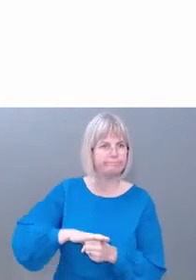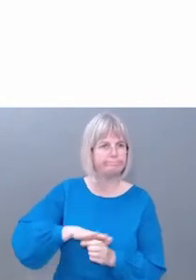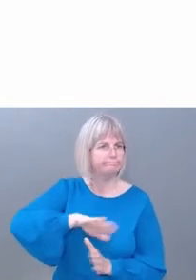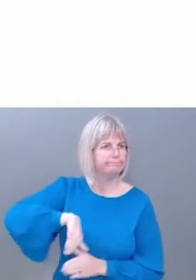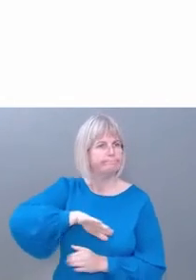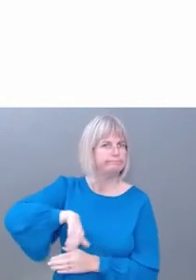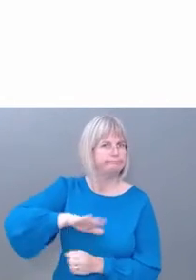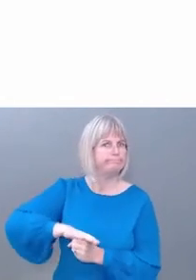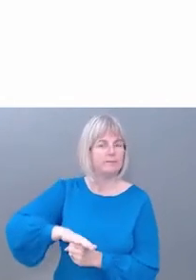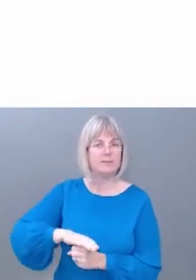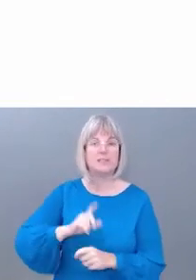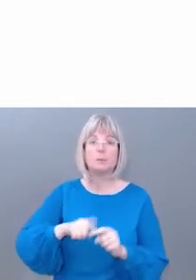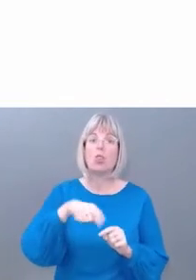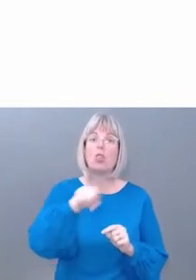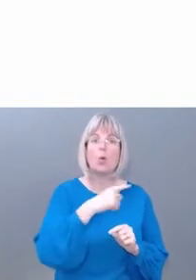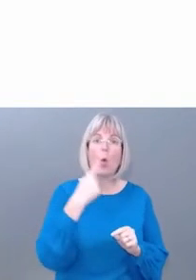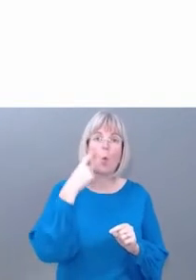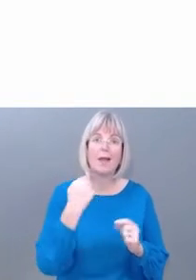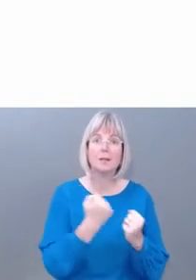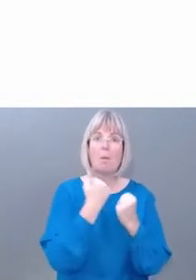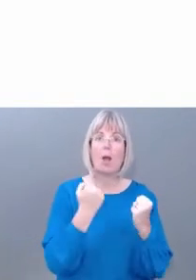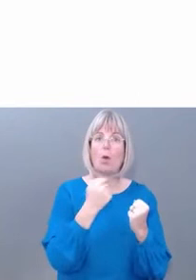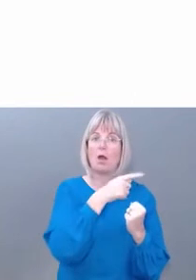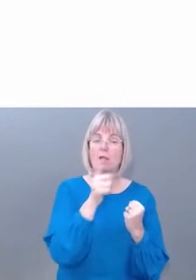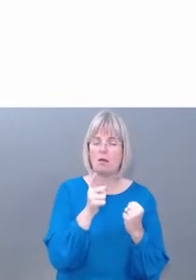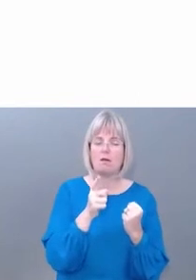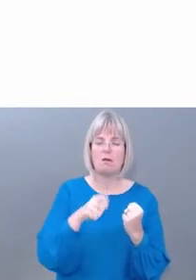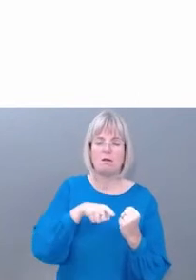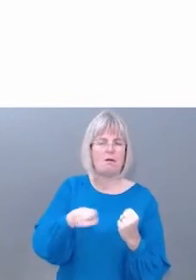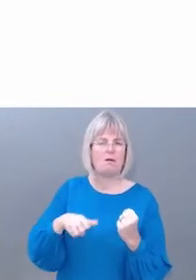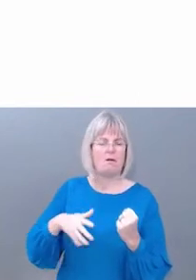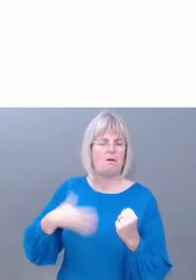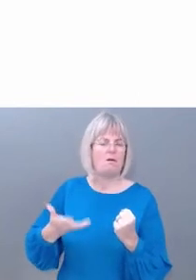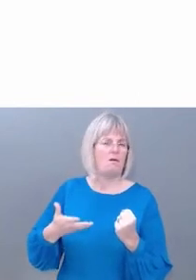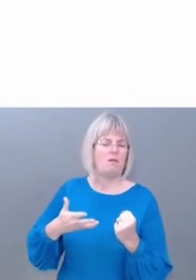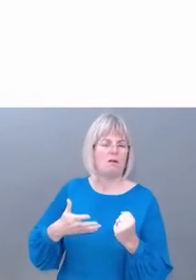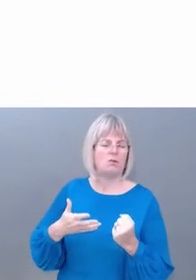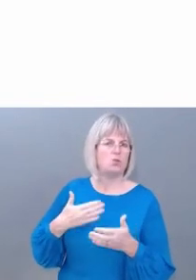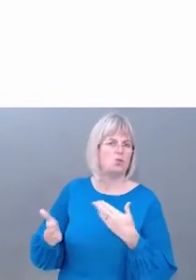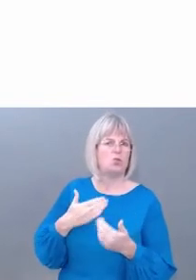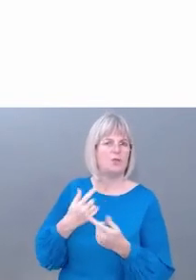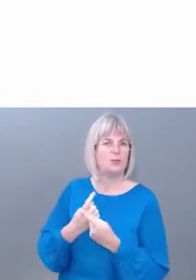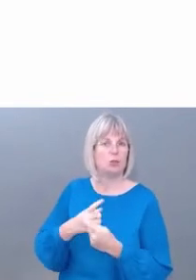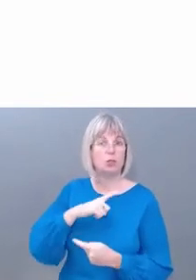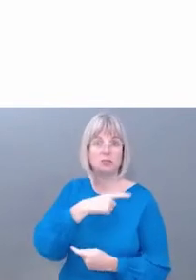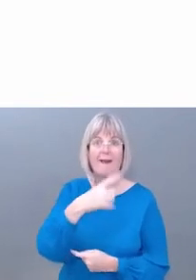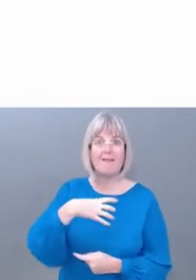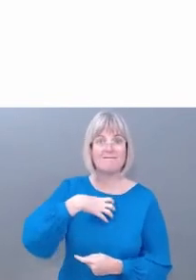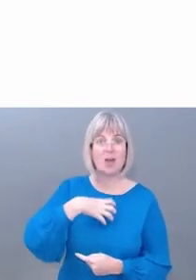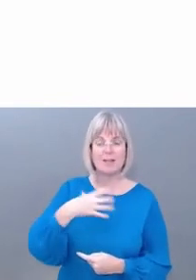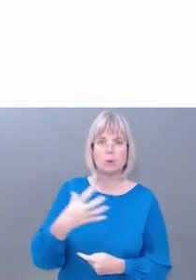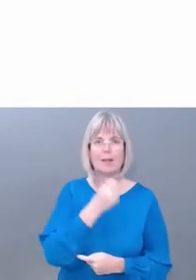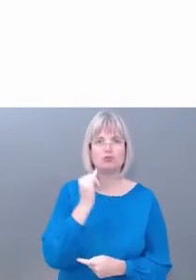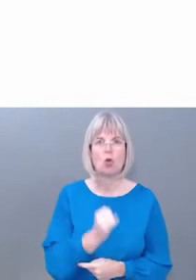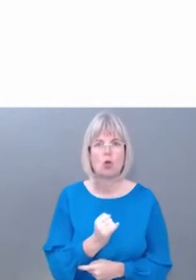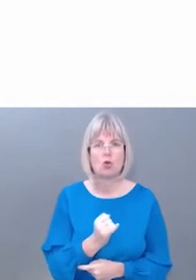who are white, fear addressing the issue because they're afraid about getting it wrong. And really, when you accept that it's a very